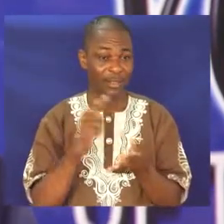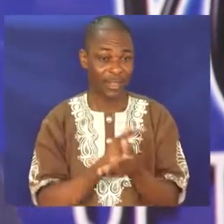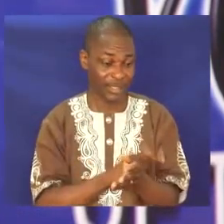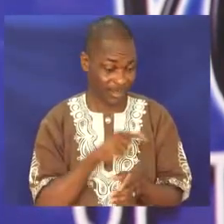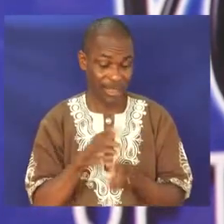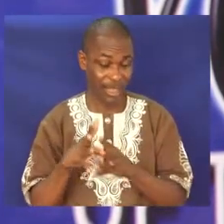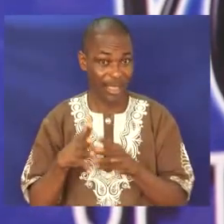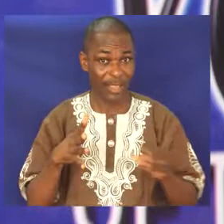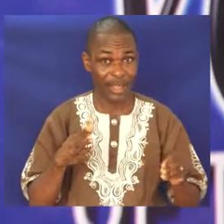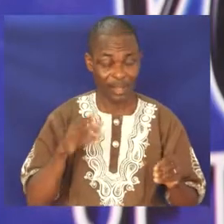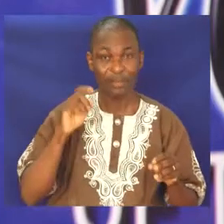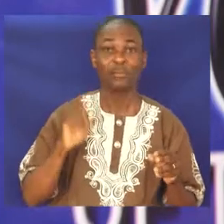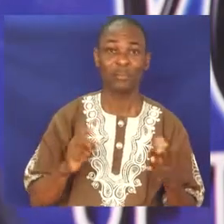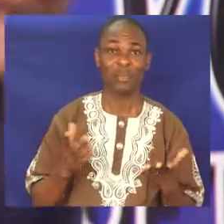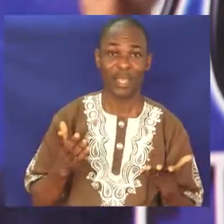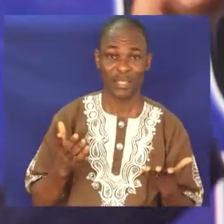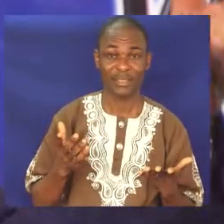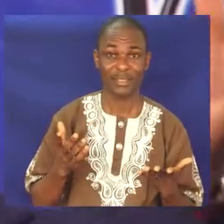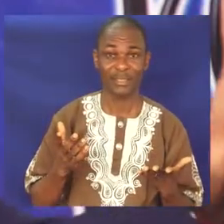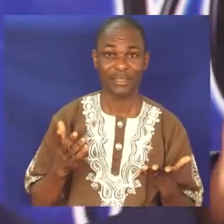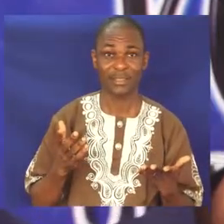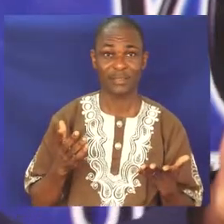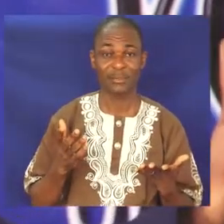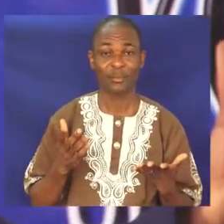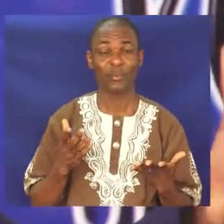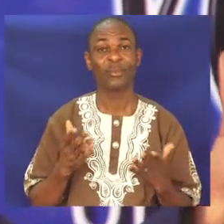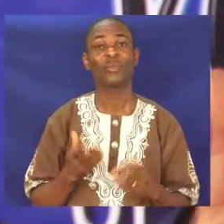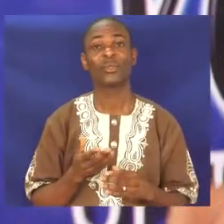a bock, how can I be? Yes, in case you know that.